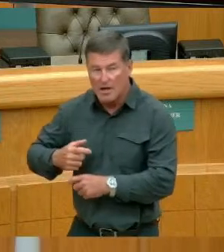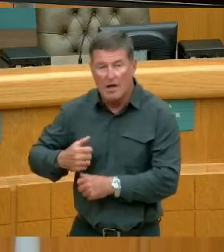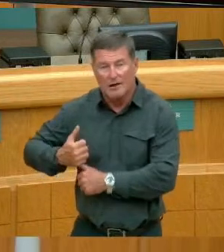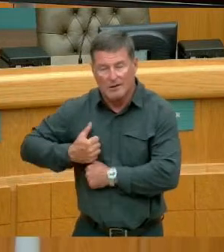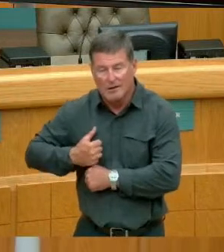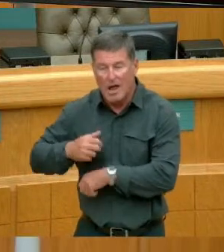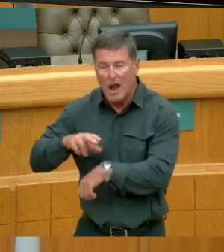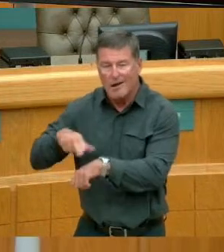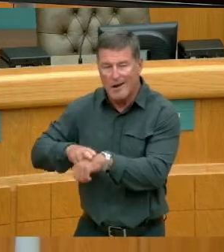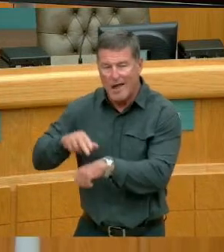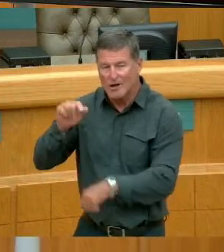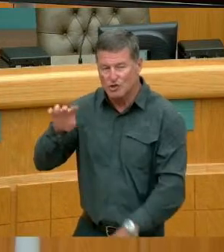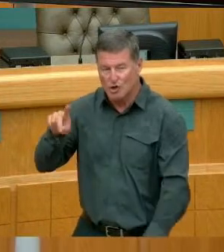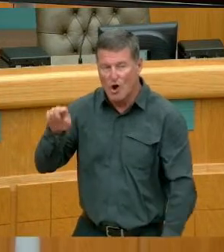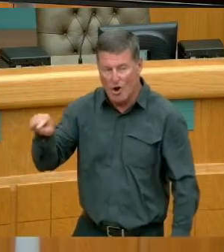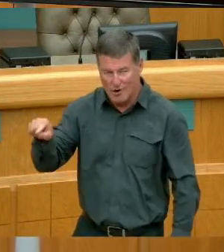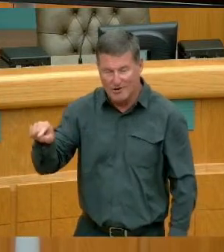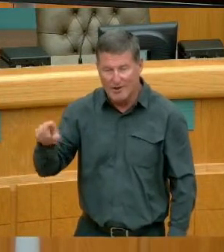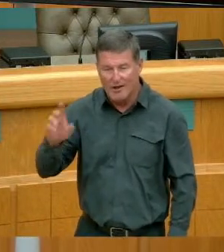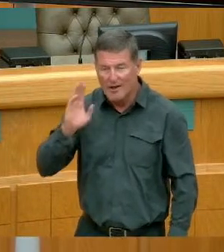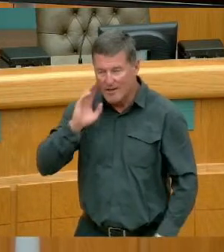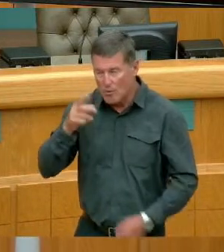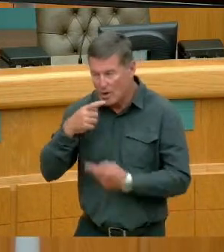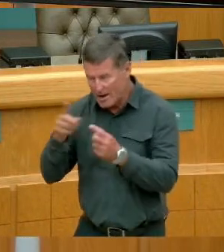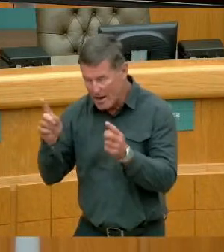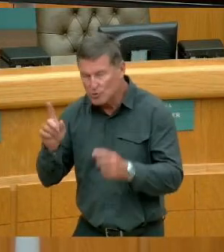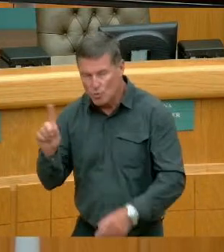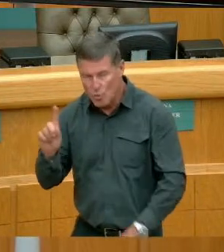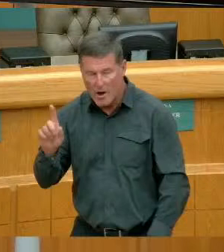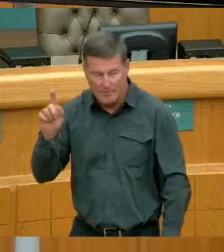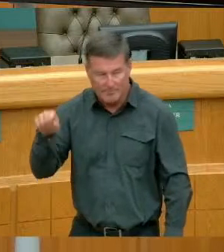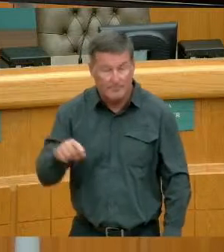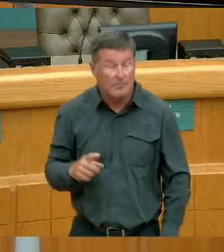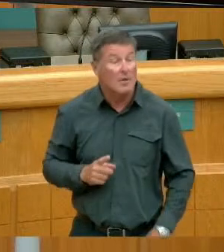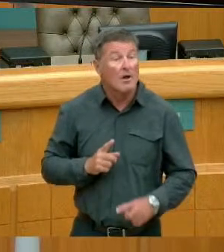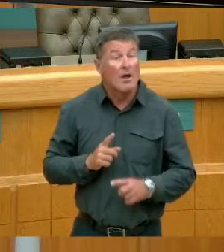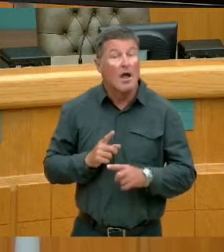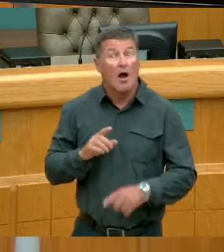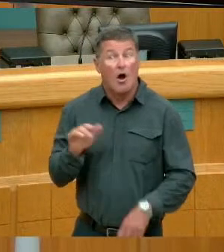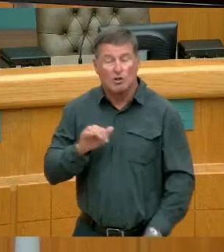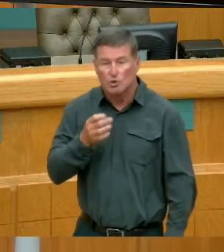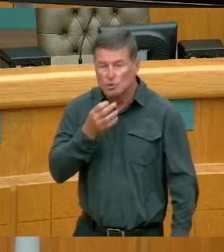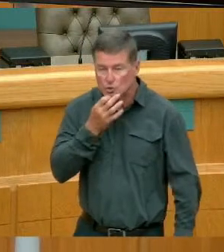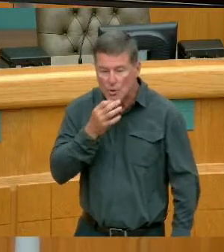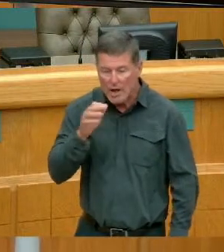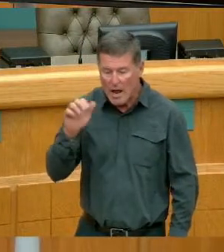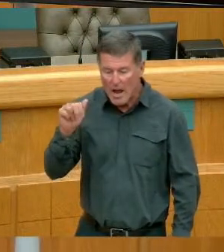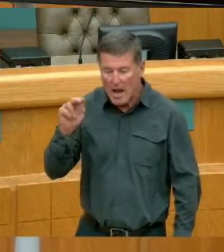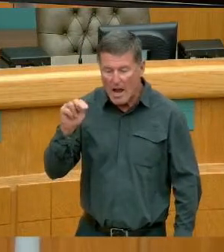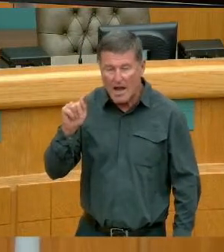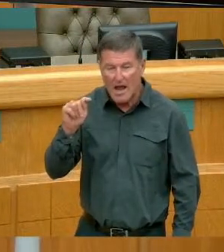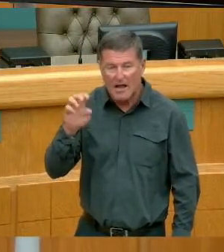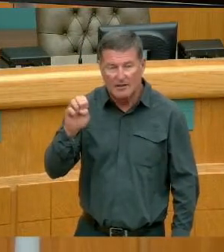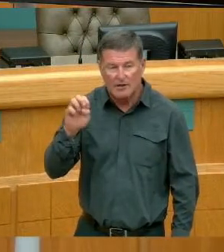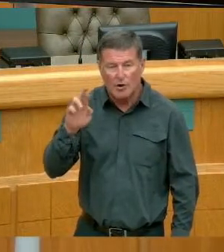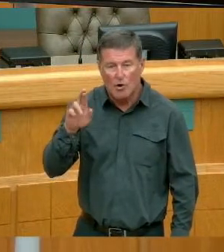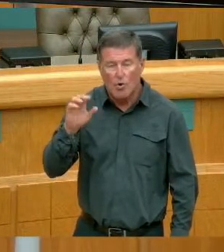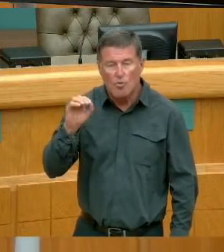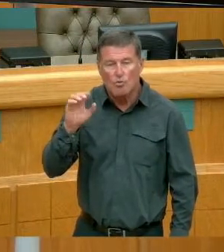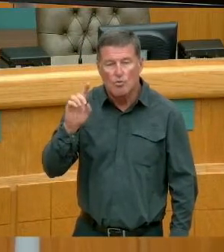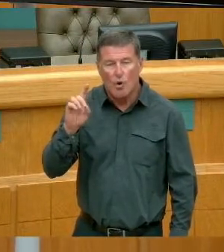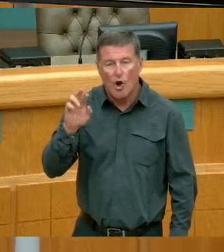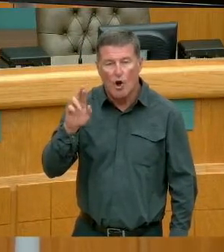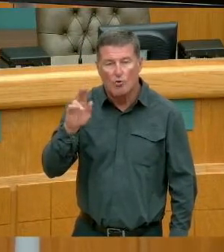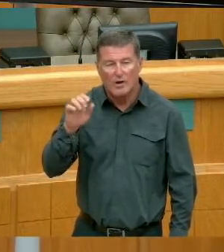locations. And as well, Annette Rodriguez will talk to us about the Concrete